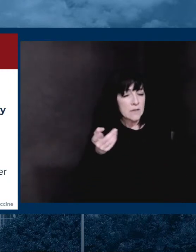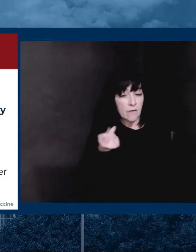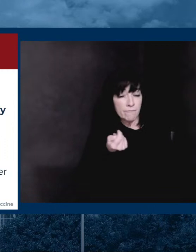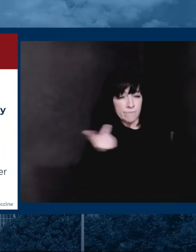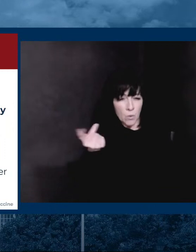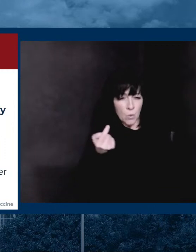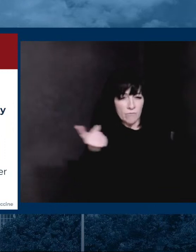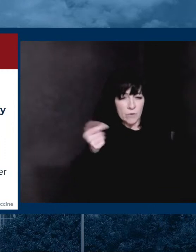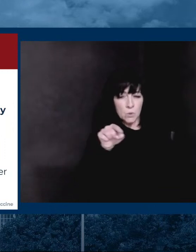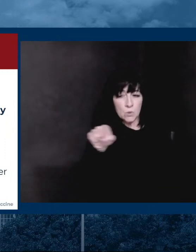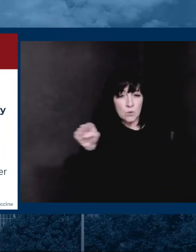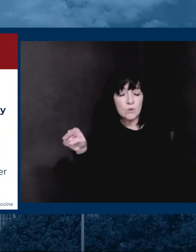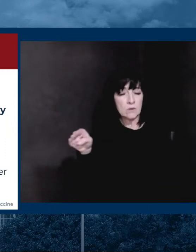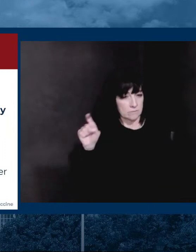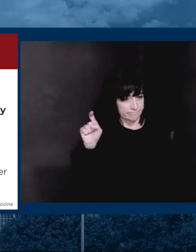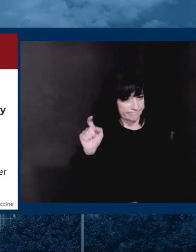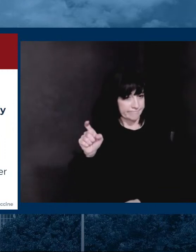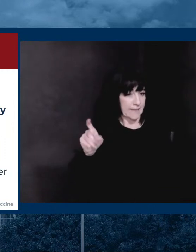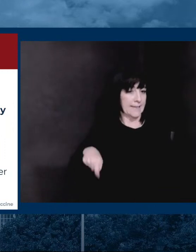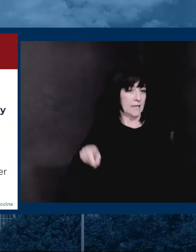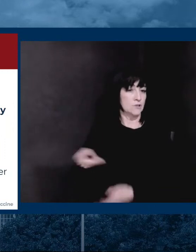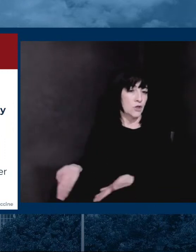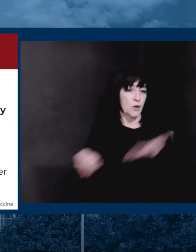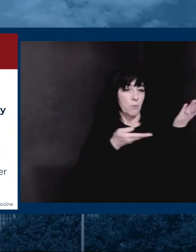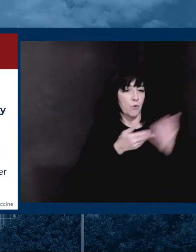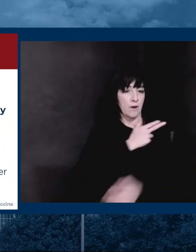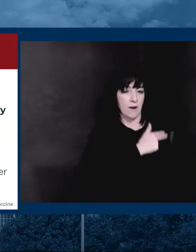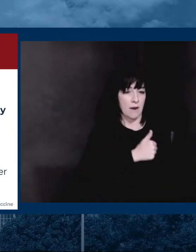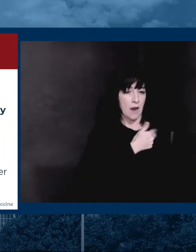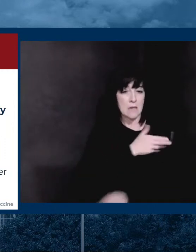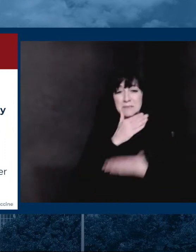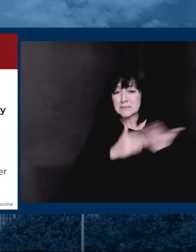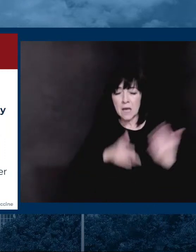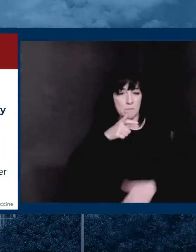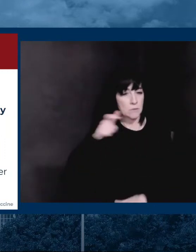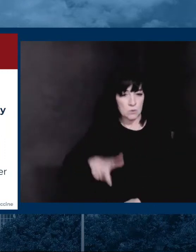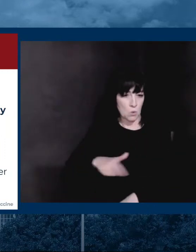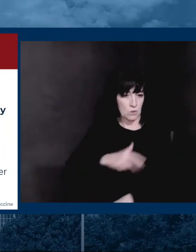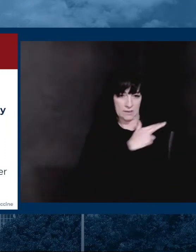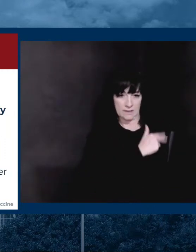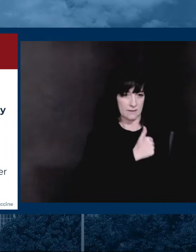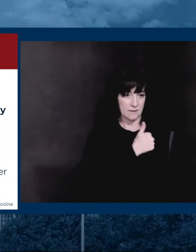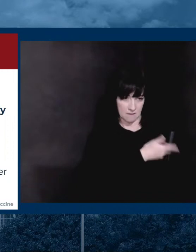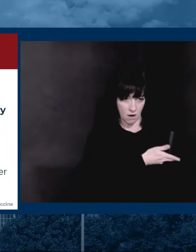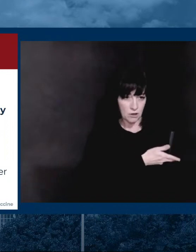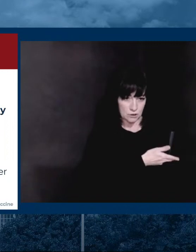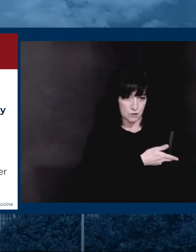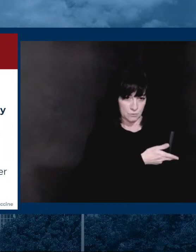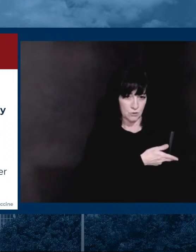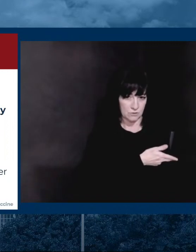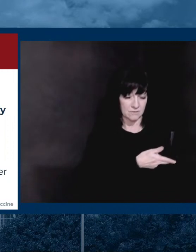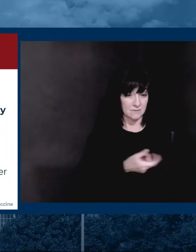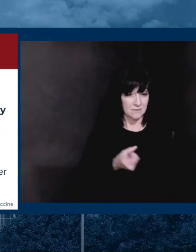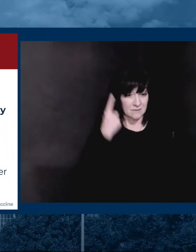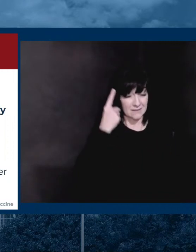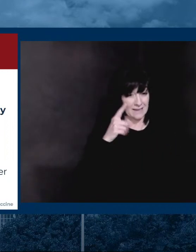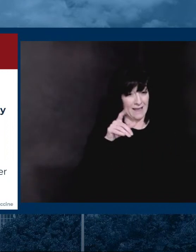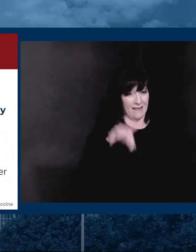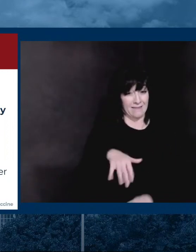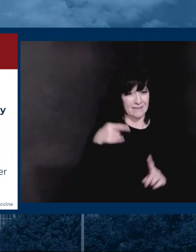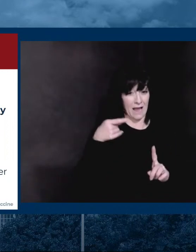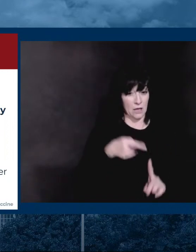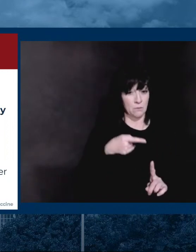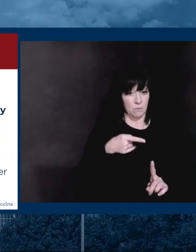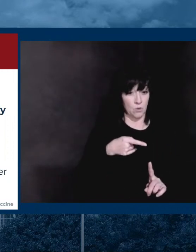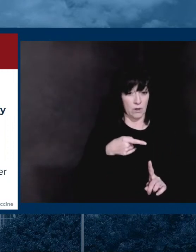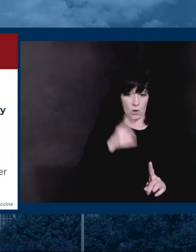was 29 individuals out of 1.9 million doses administered at that point. So I know that